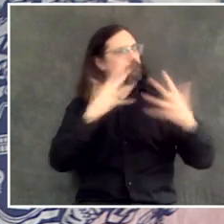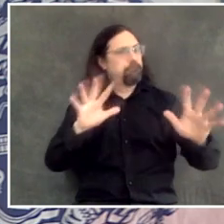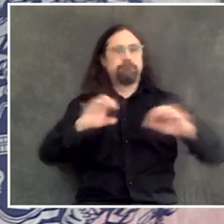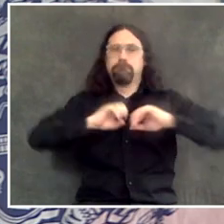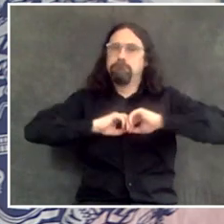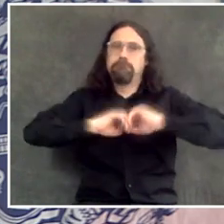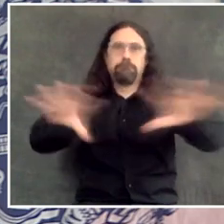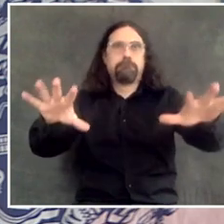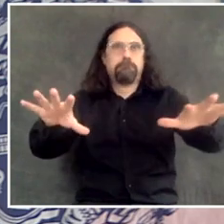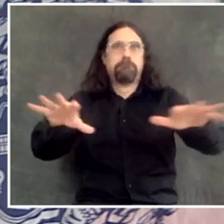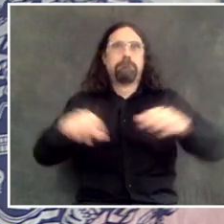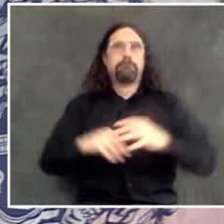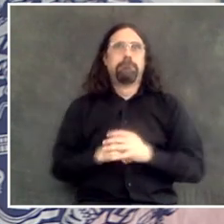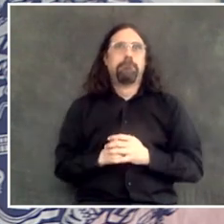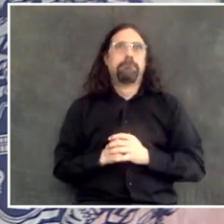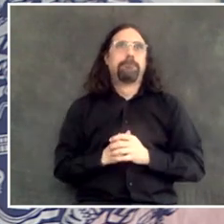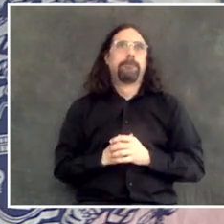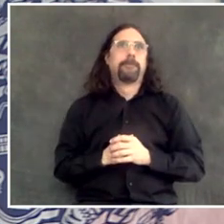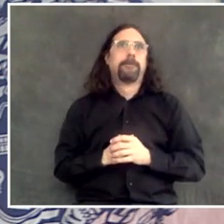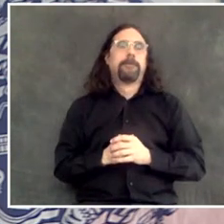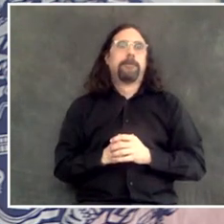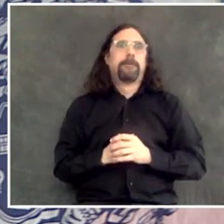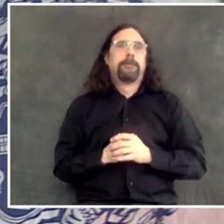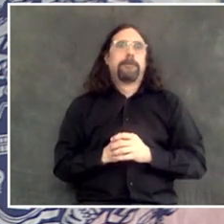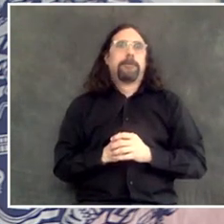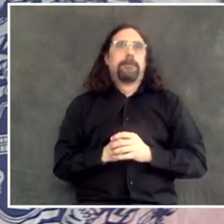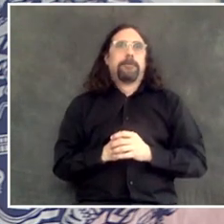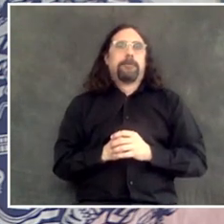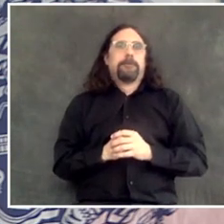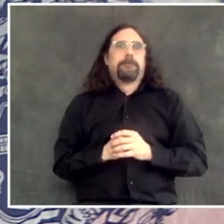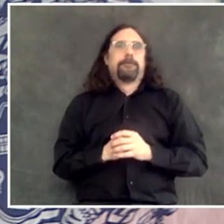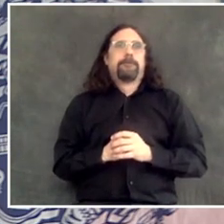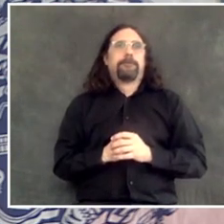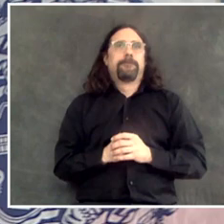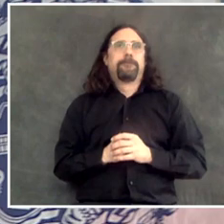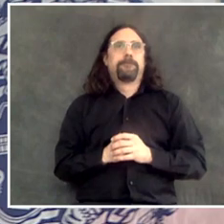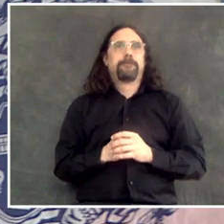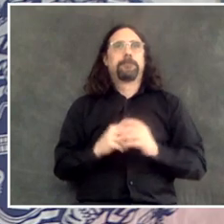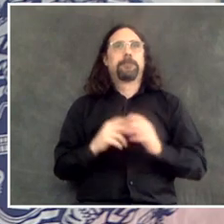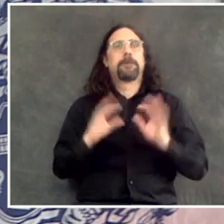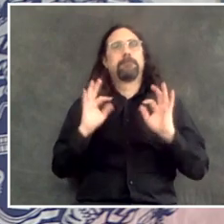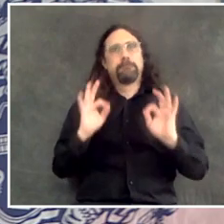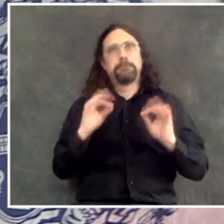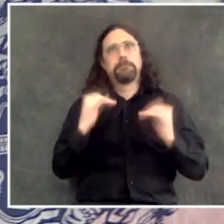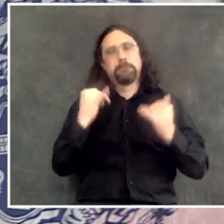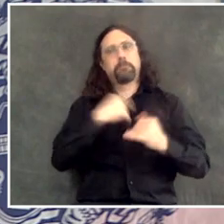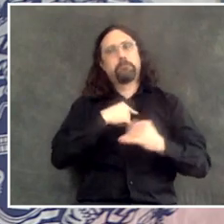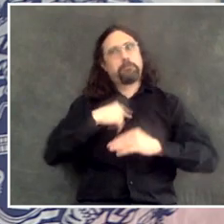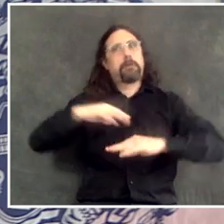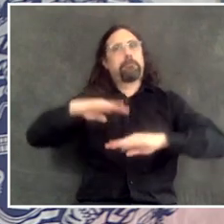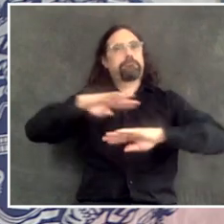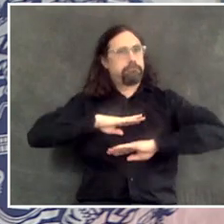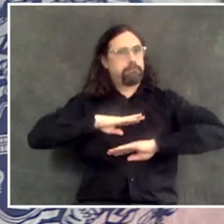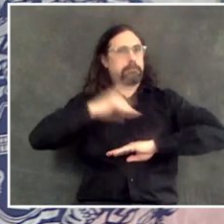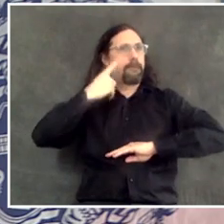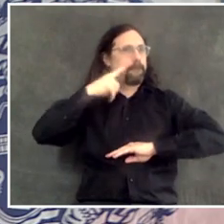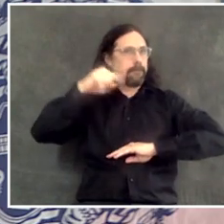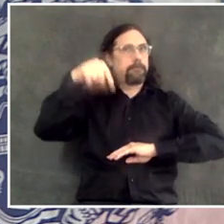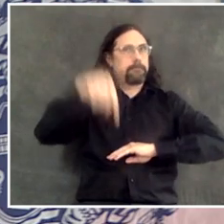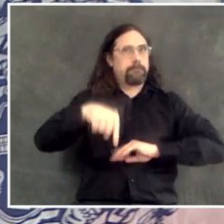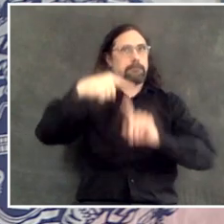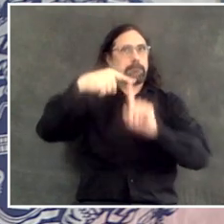month of April. And I'm very thankful for that. Now, what are we up against now?